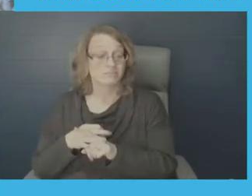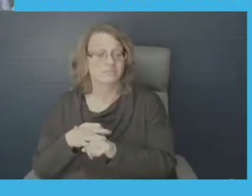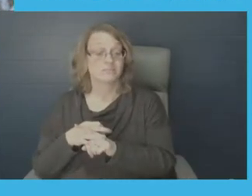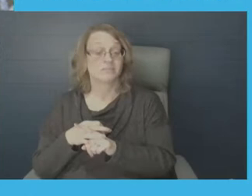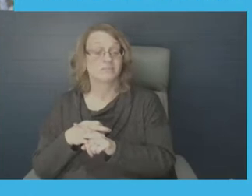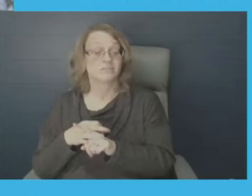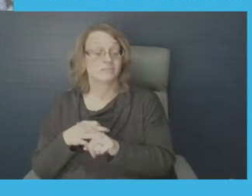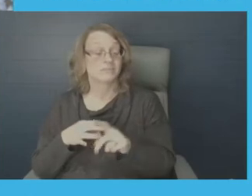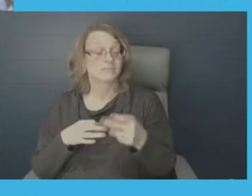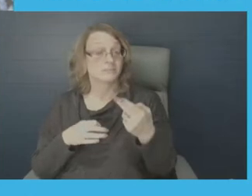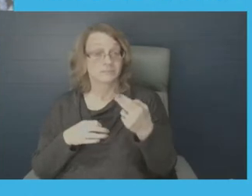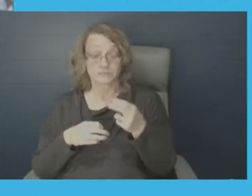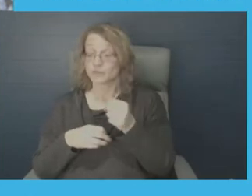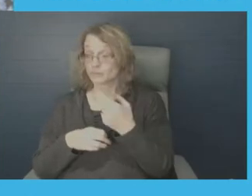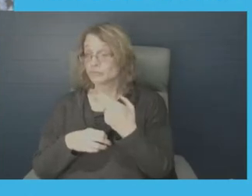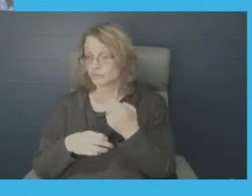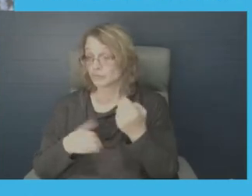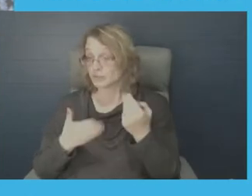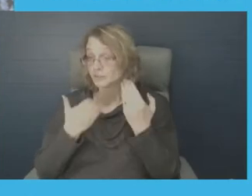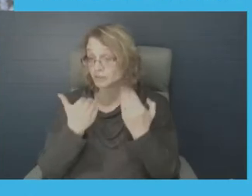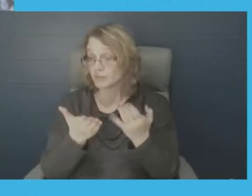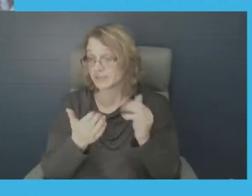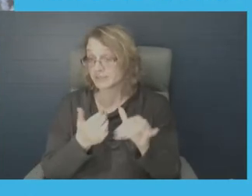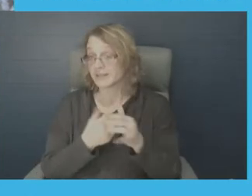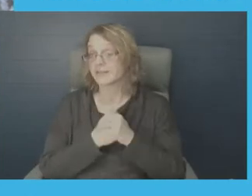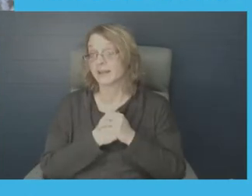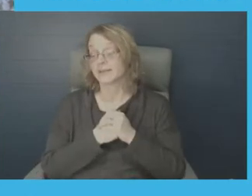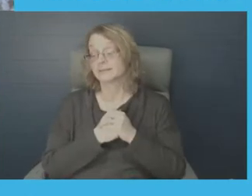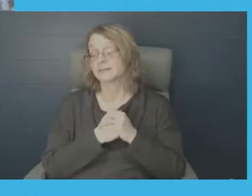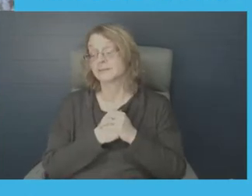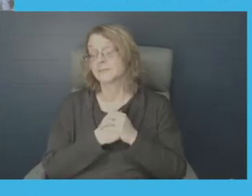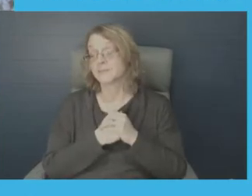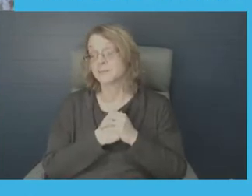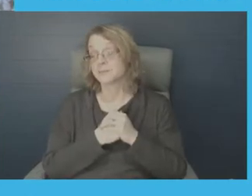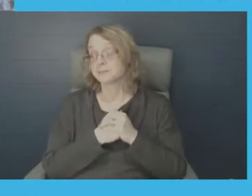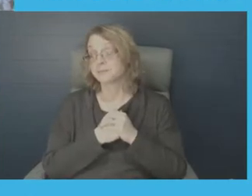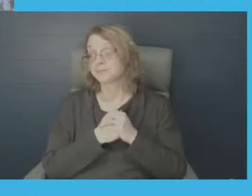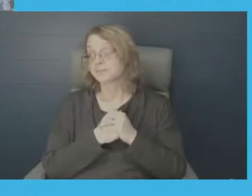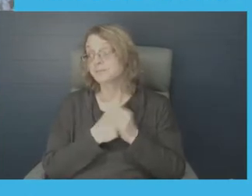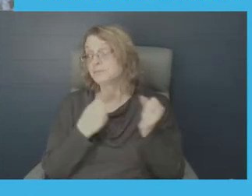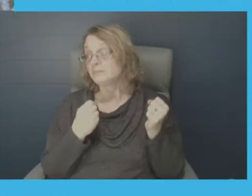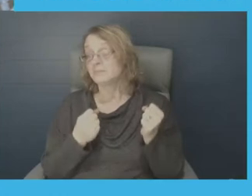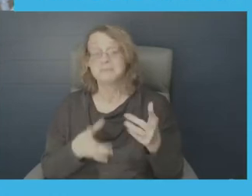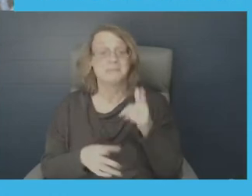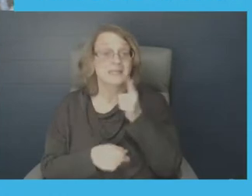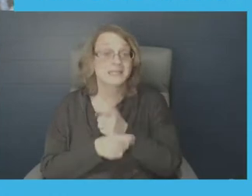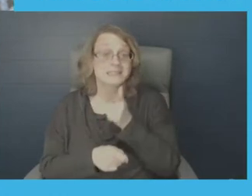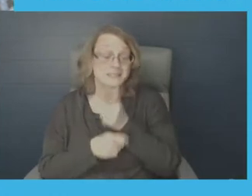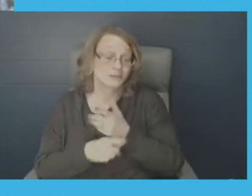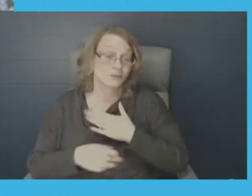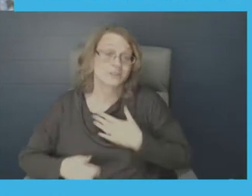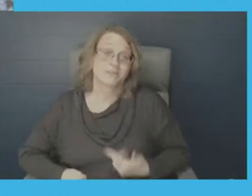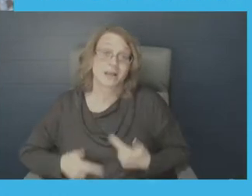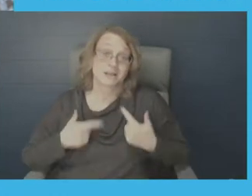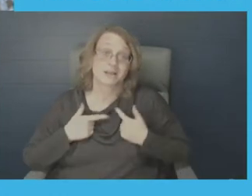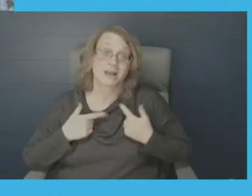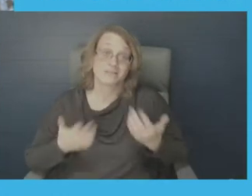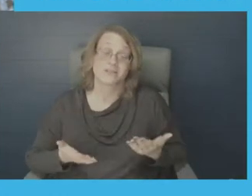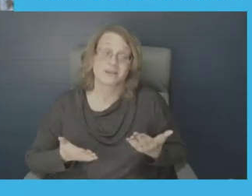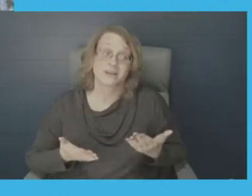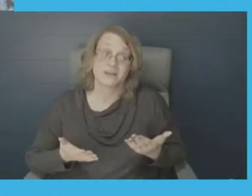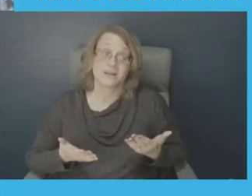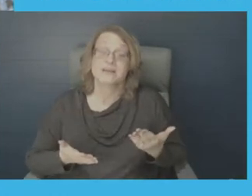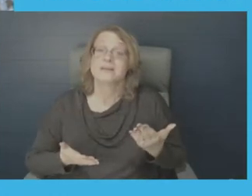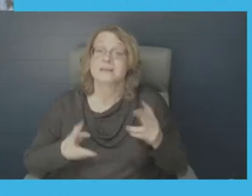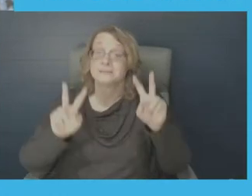somebody who comes to mind. She made that suggestion the way so many